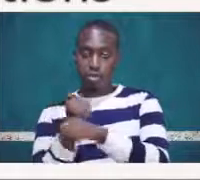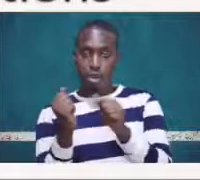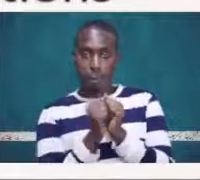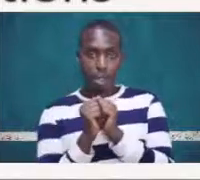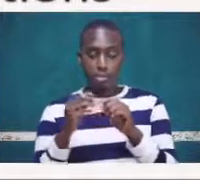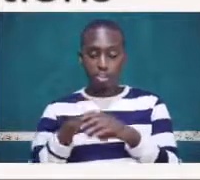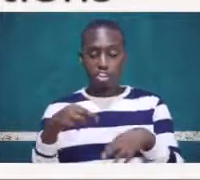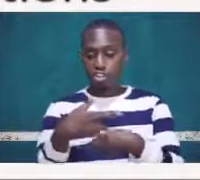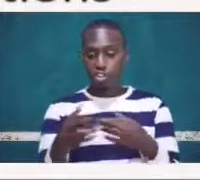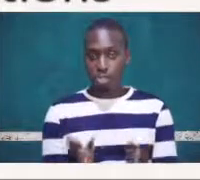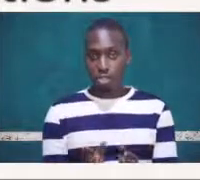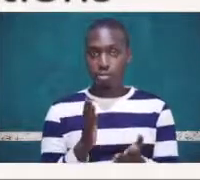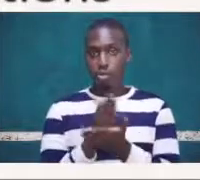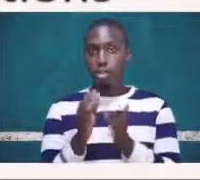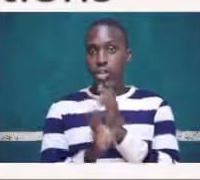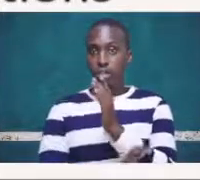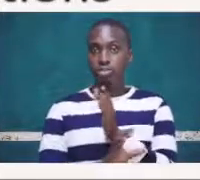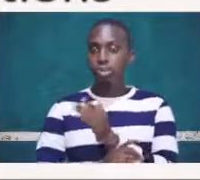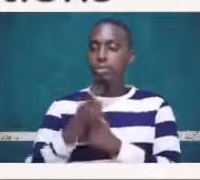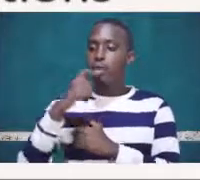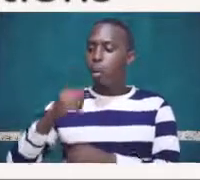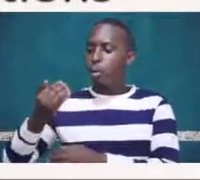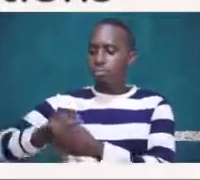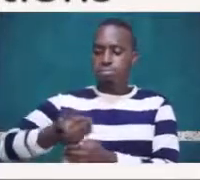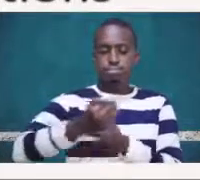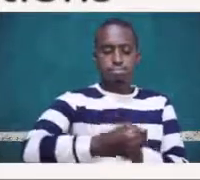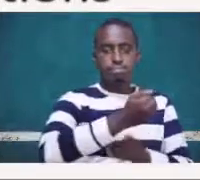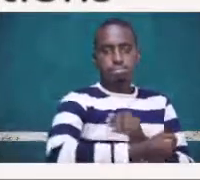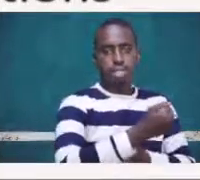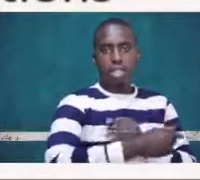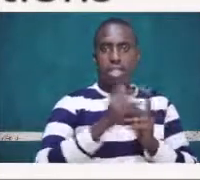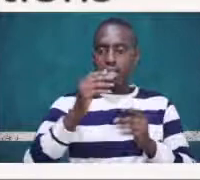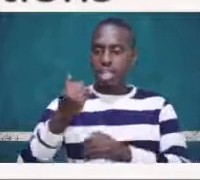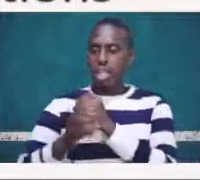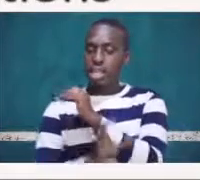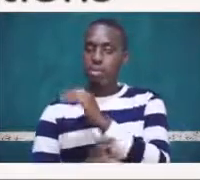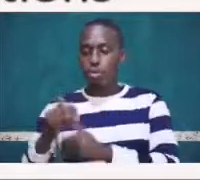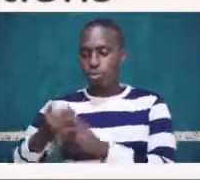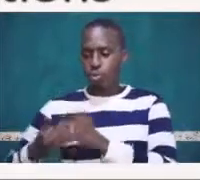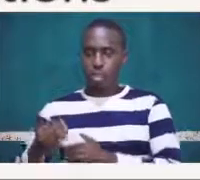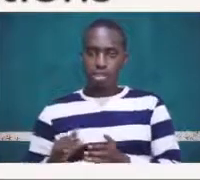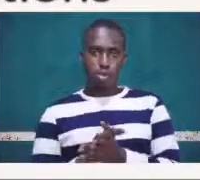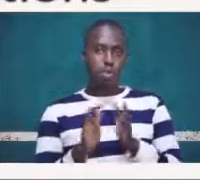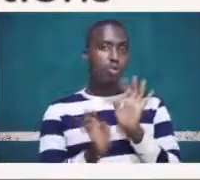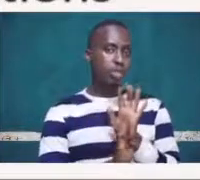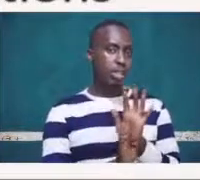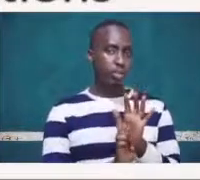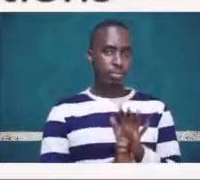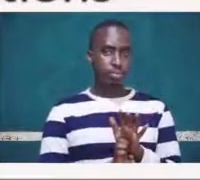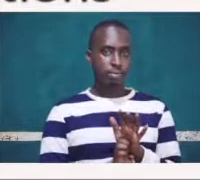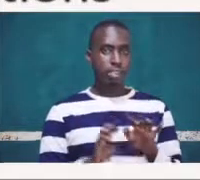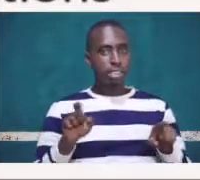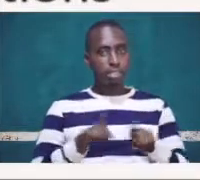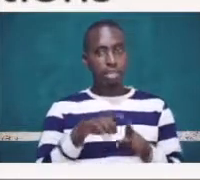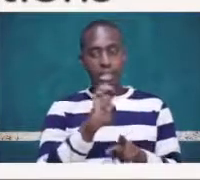region, countries should be neighboring. They should be neighboring countries. For example, an example, like the